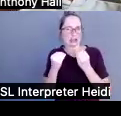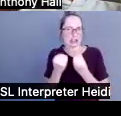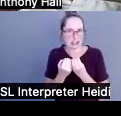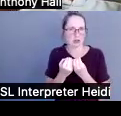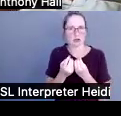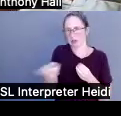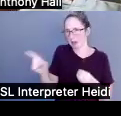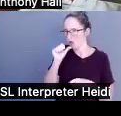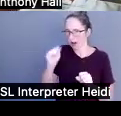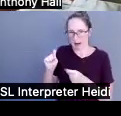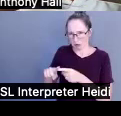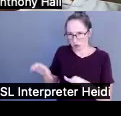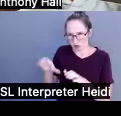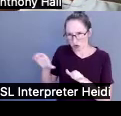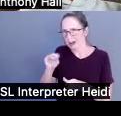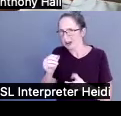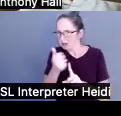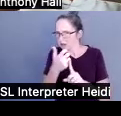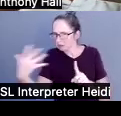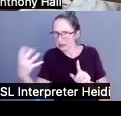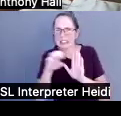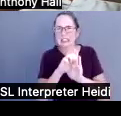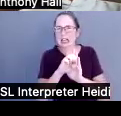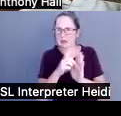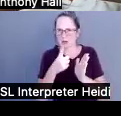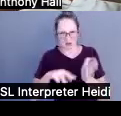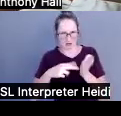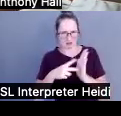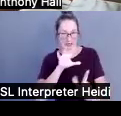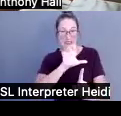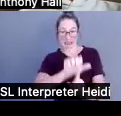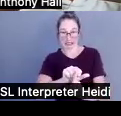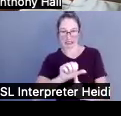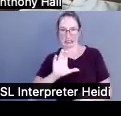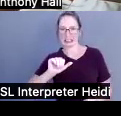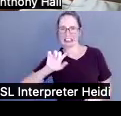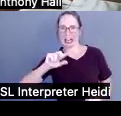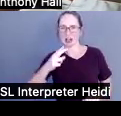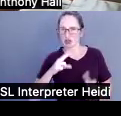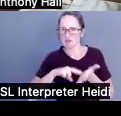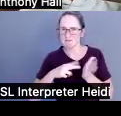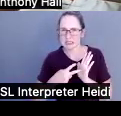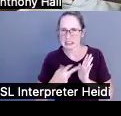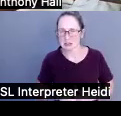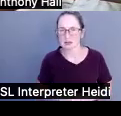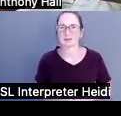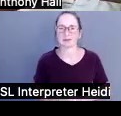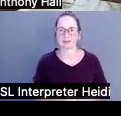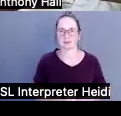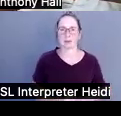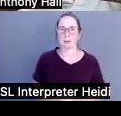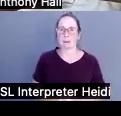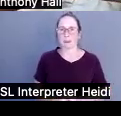were not able to do, and give some like examples of what the catch was or looked like for you all?